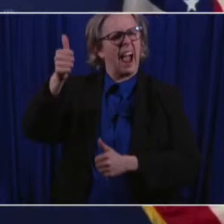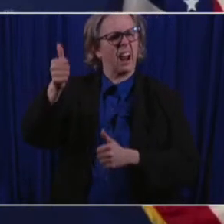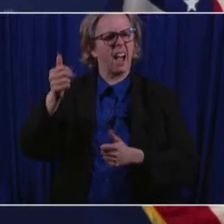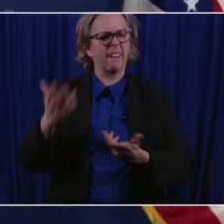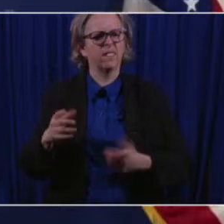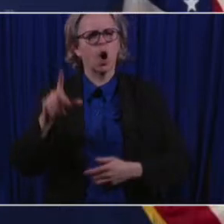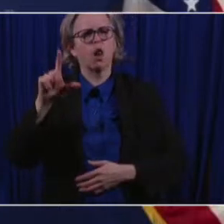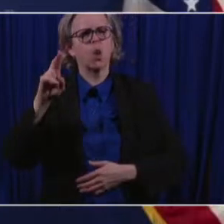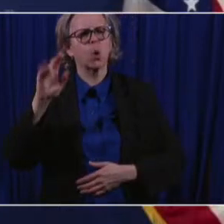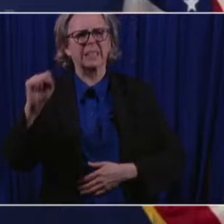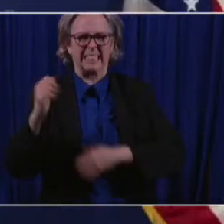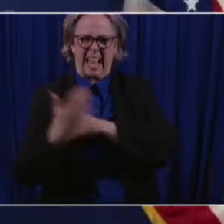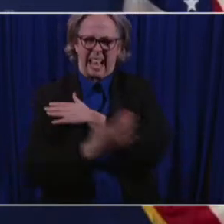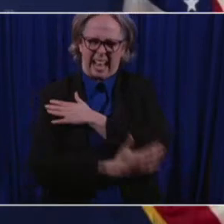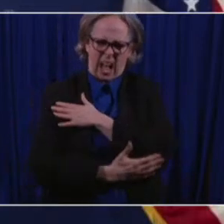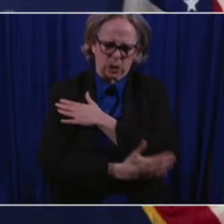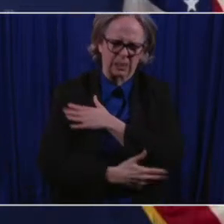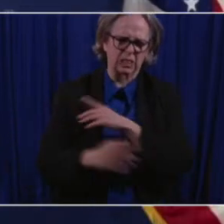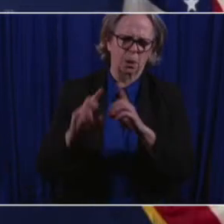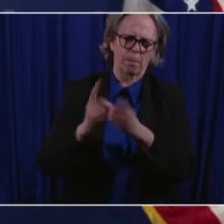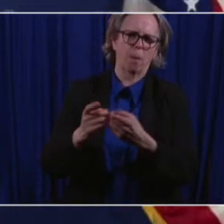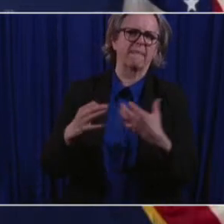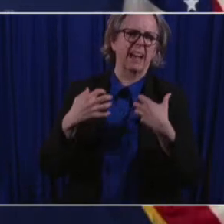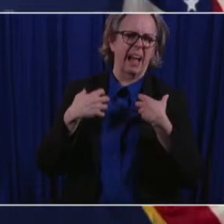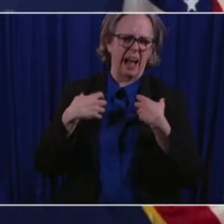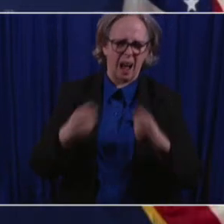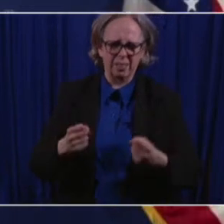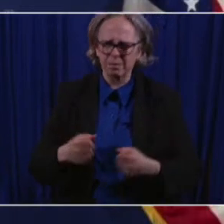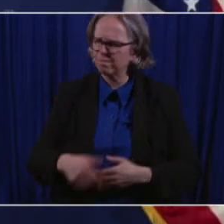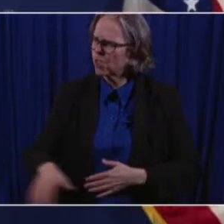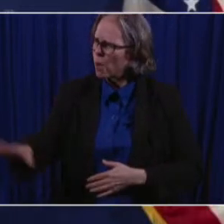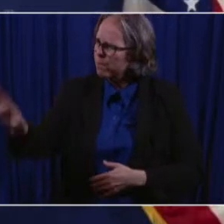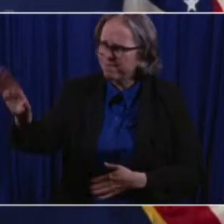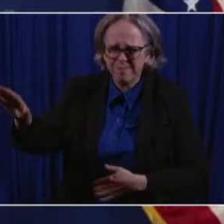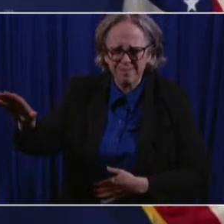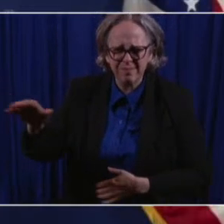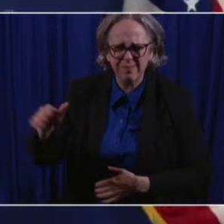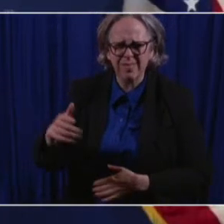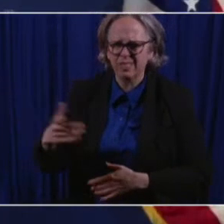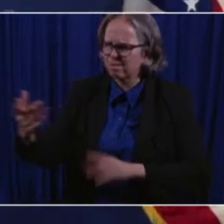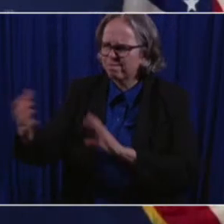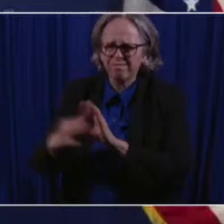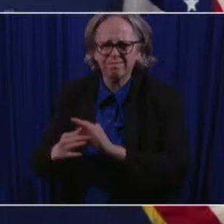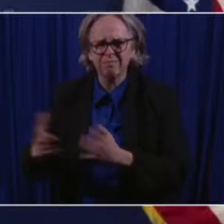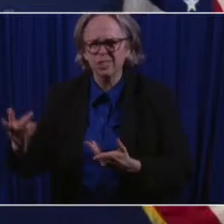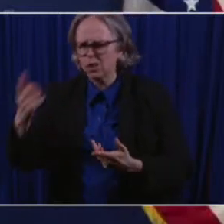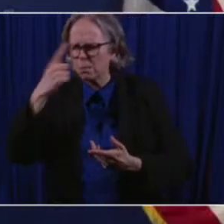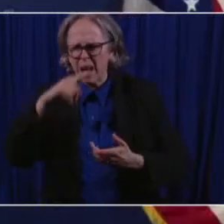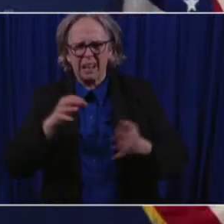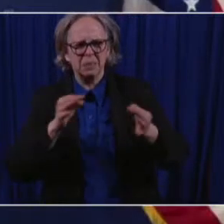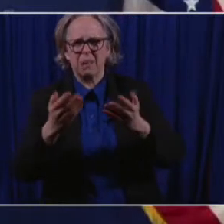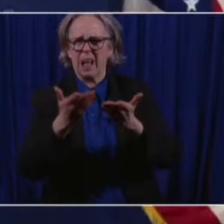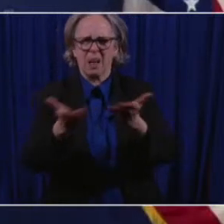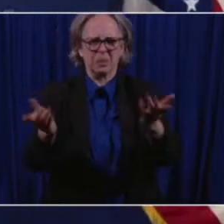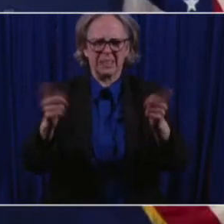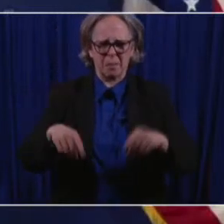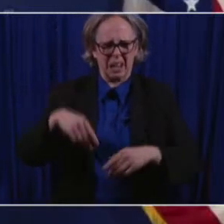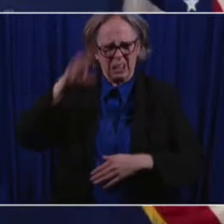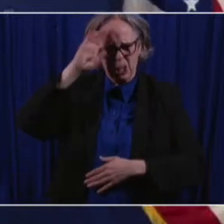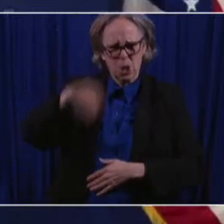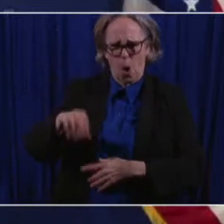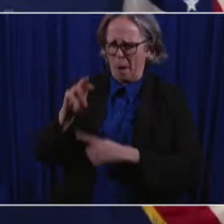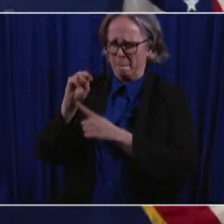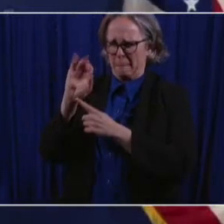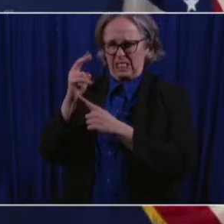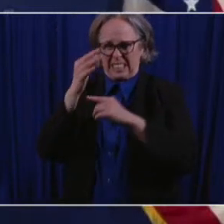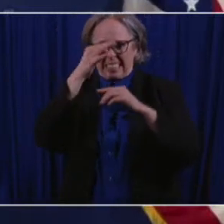work, and maybe just kind of tell us some of the things that you're doing in Lucas County. You've got Michigan right there. There's